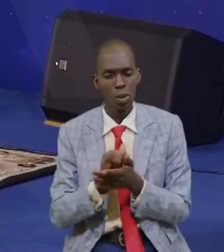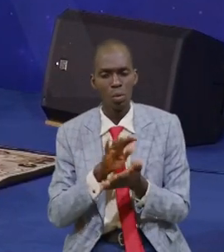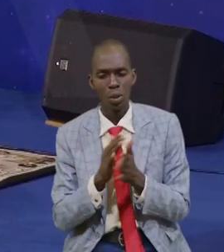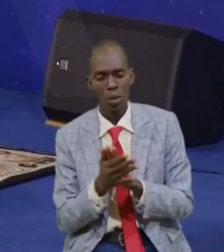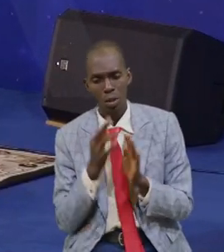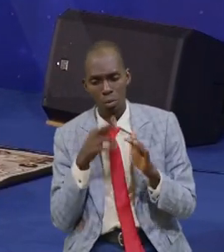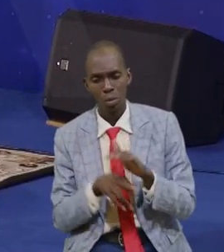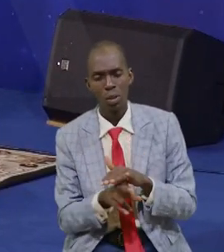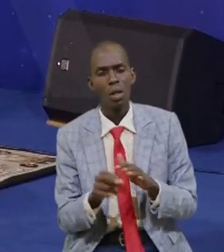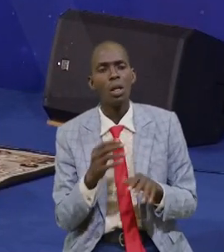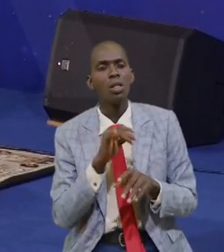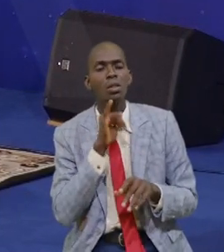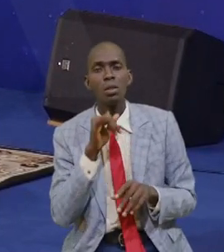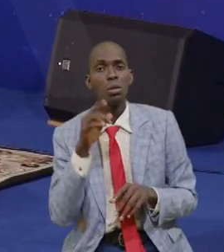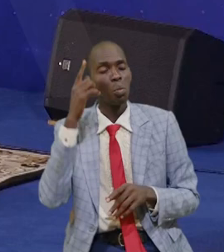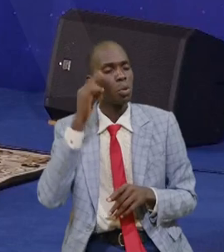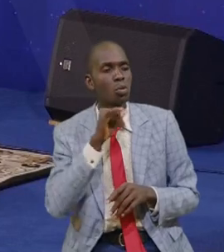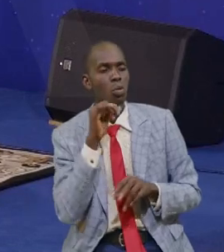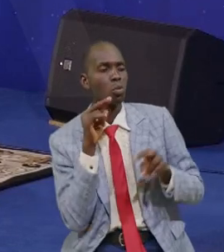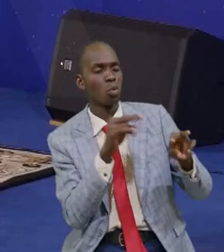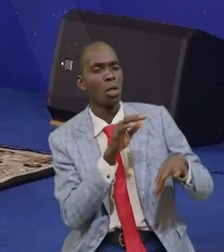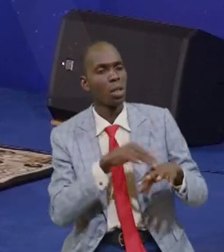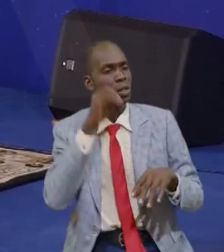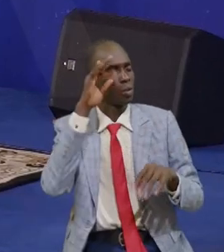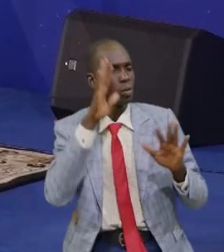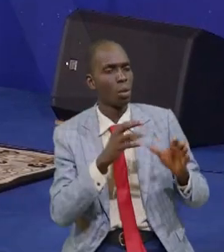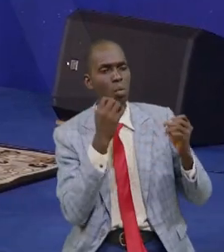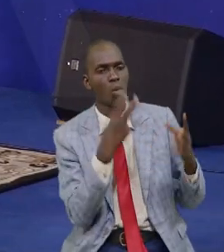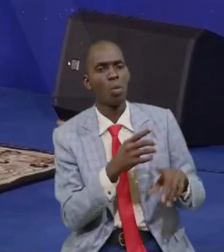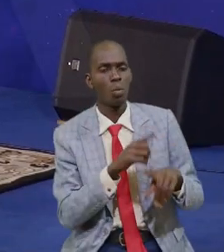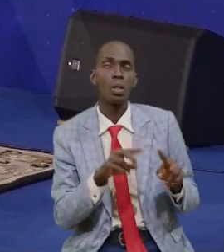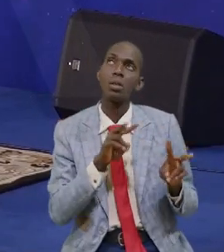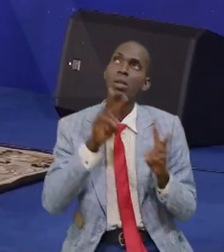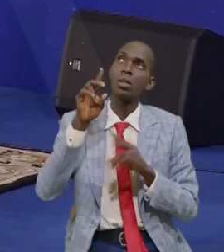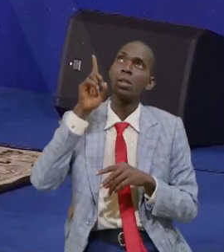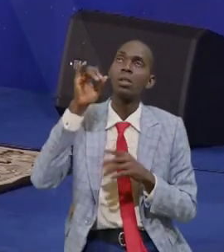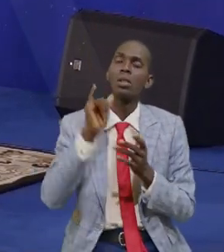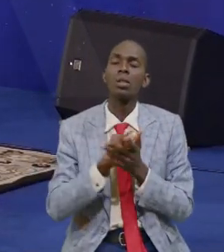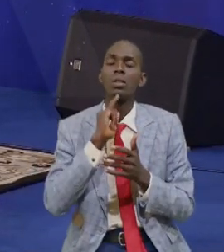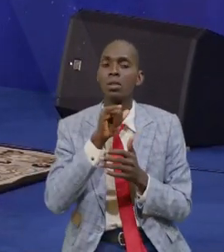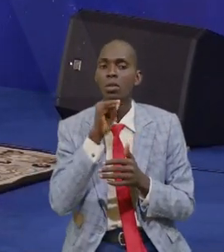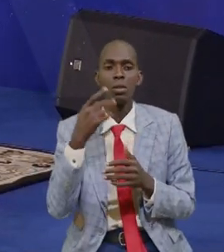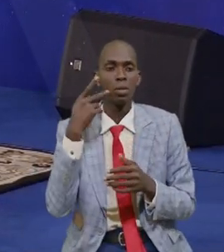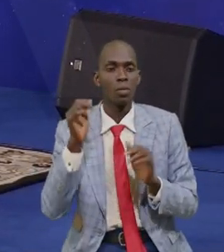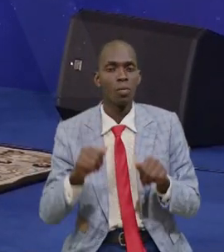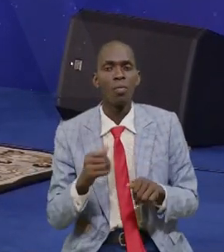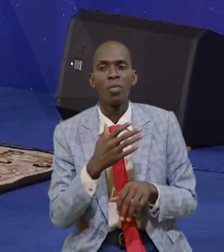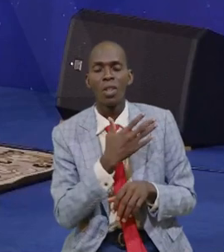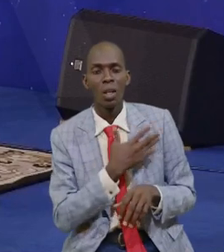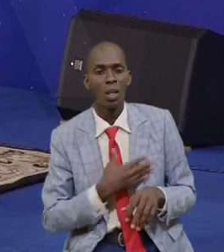as seeing him who is invisible. And here comes Pharaoh, and he pointed